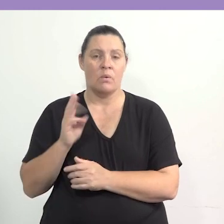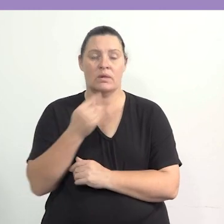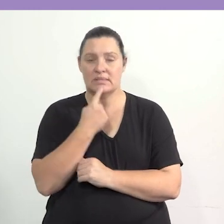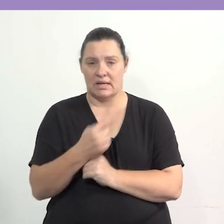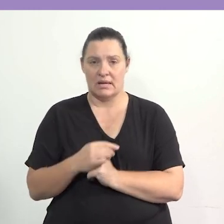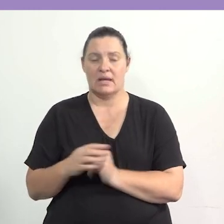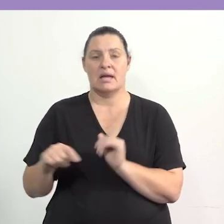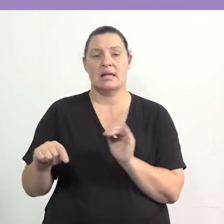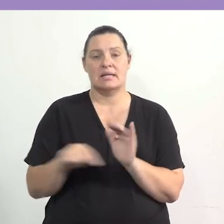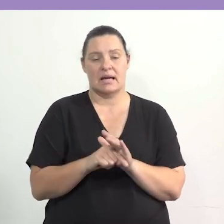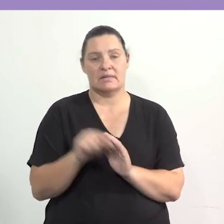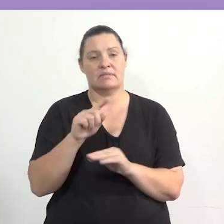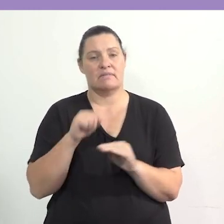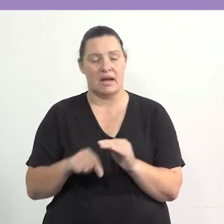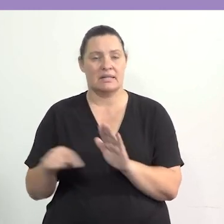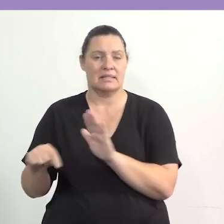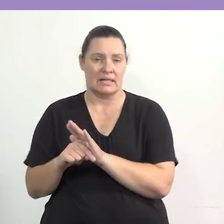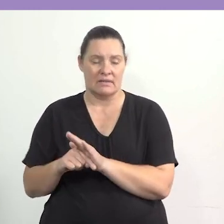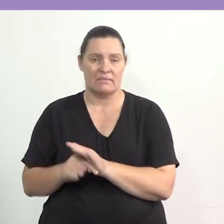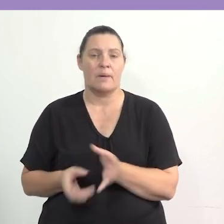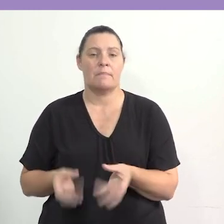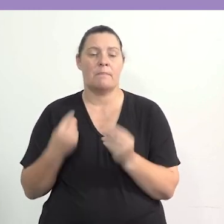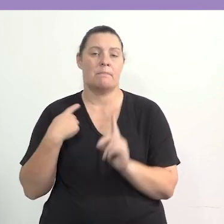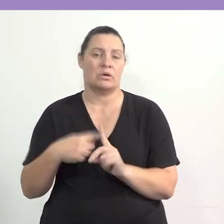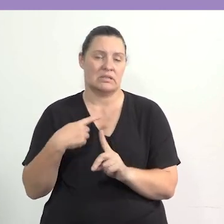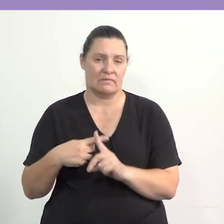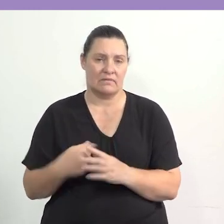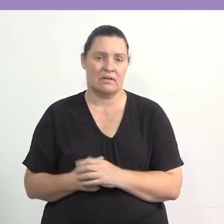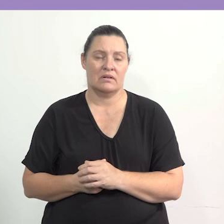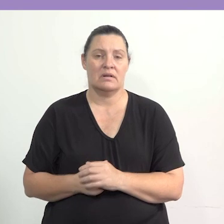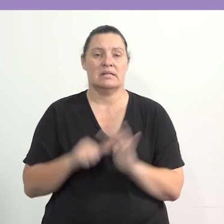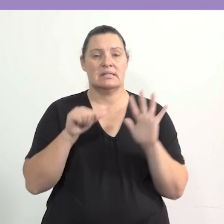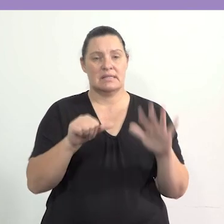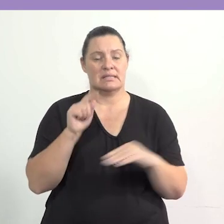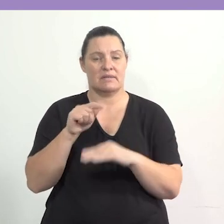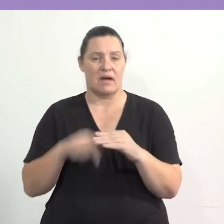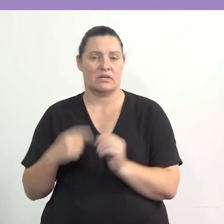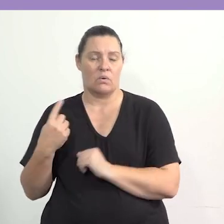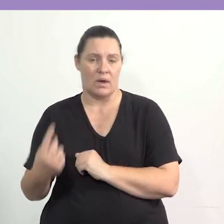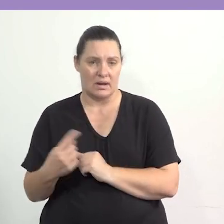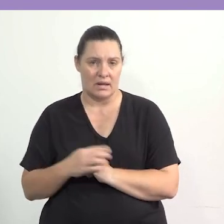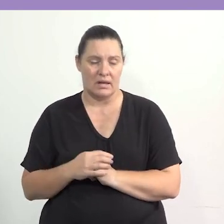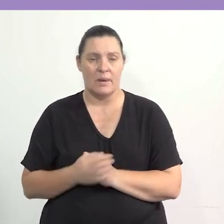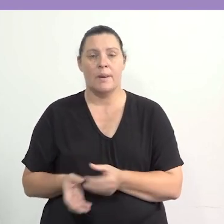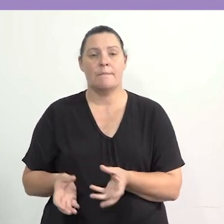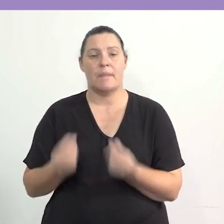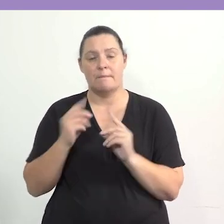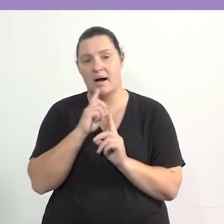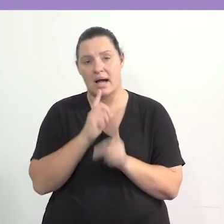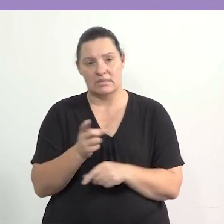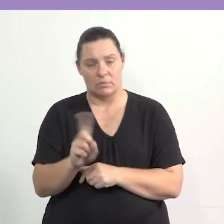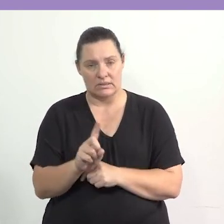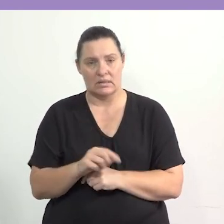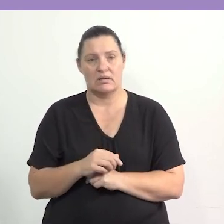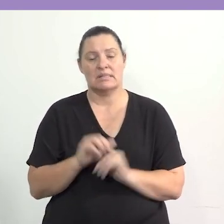to say a negative divided by a negative gives us a positive, and then 6 divided by 1 is going to give us an answer